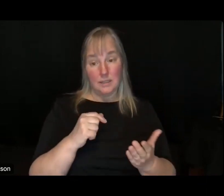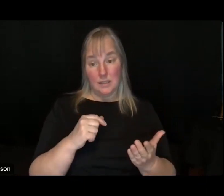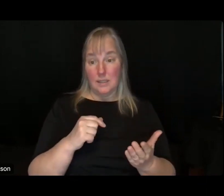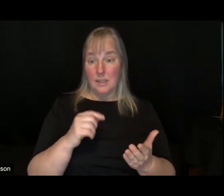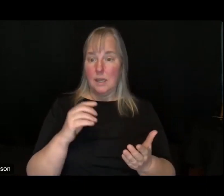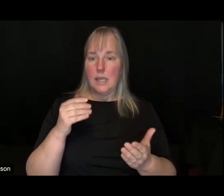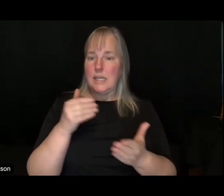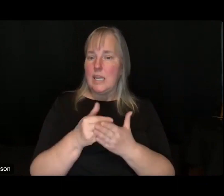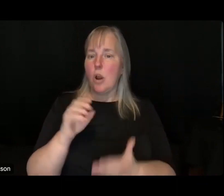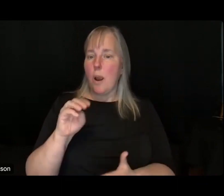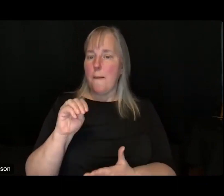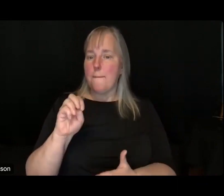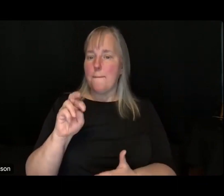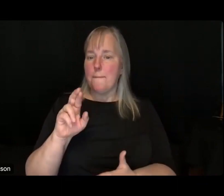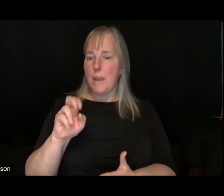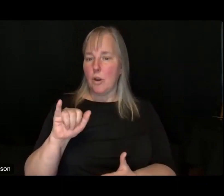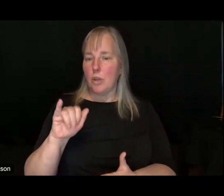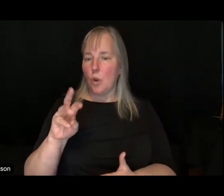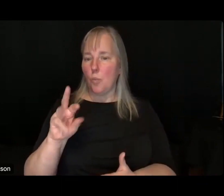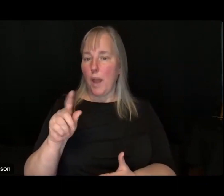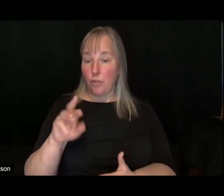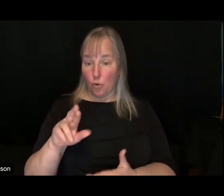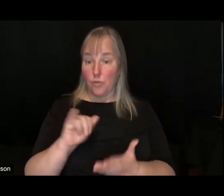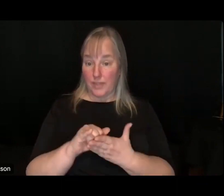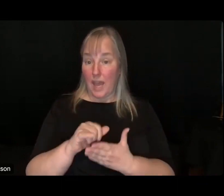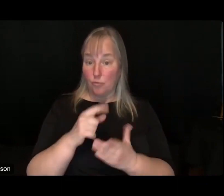like $3,800. That's more than a